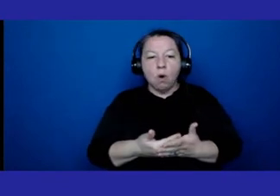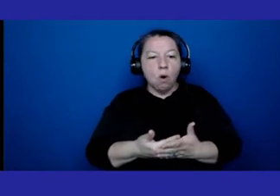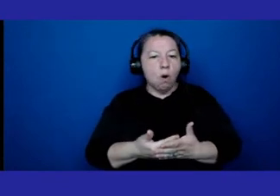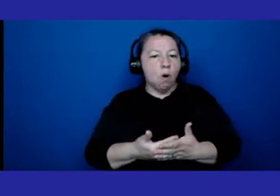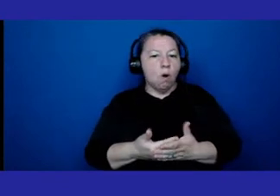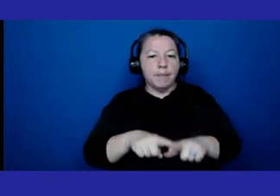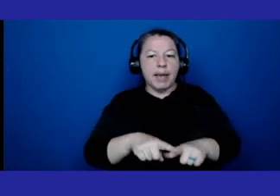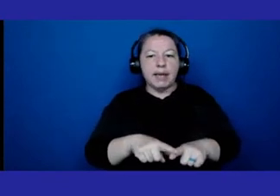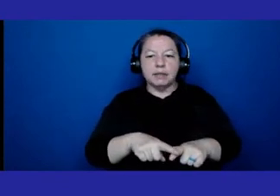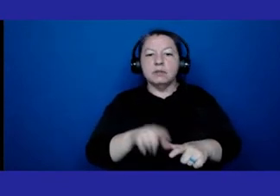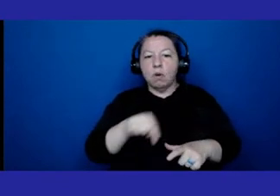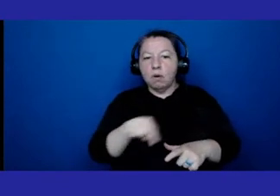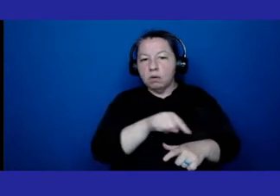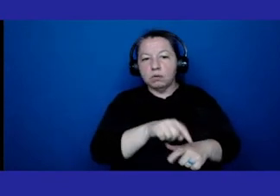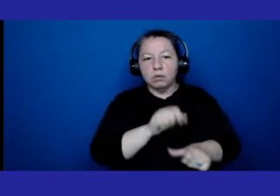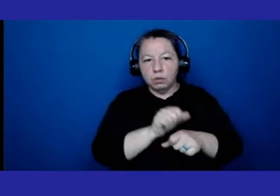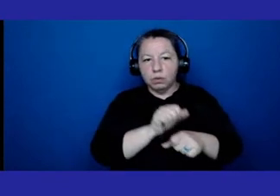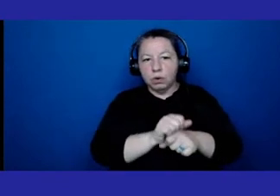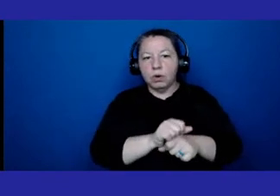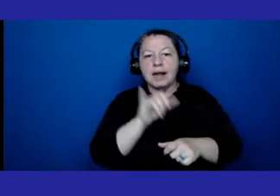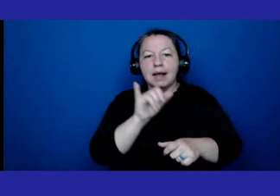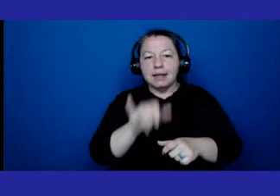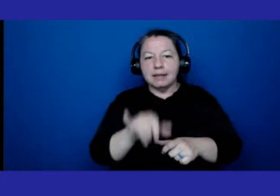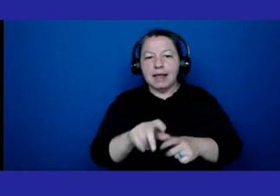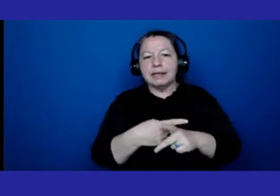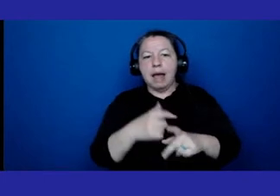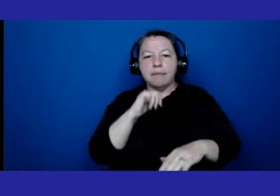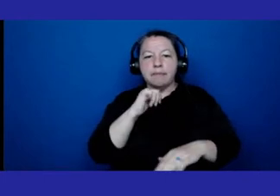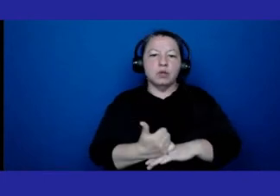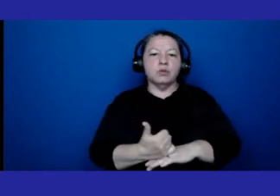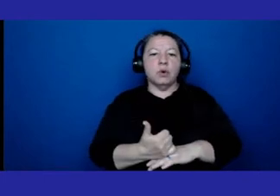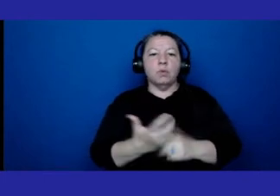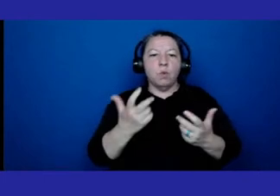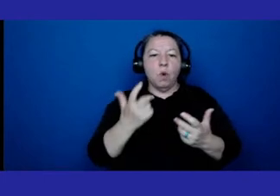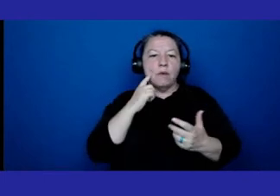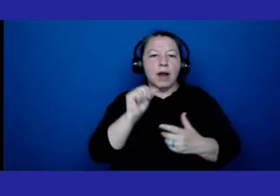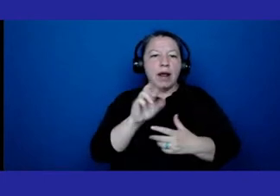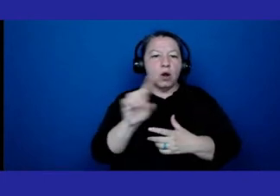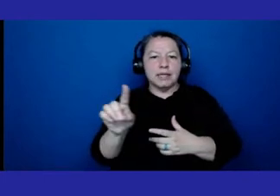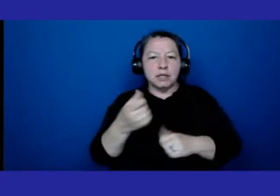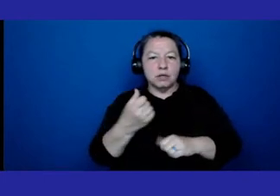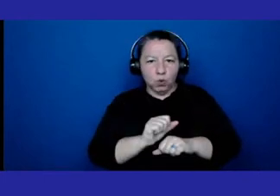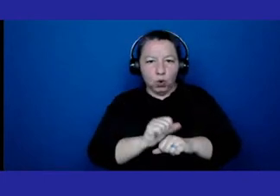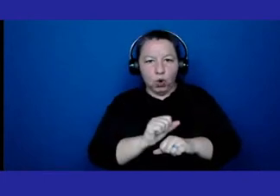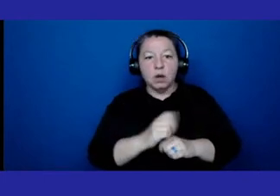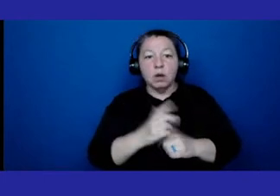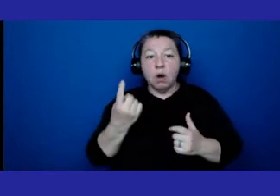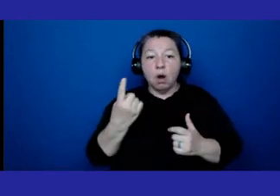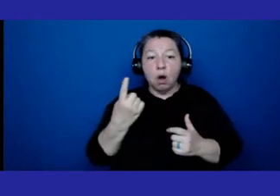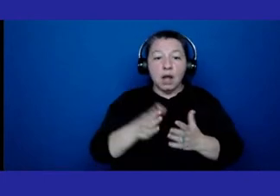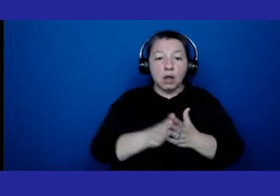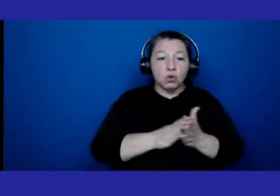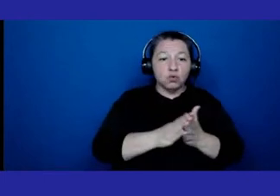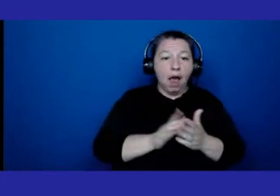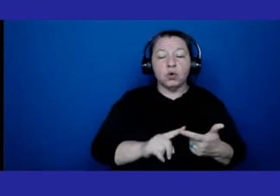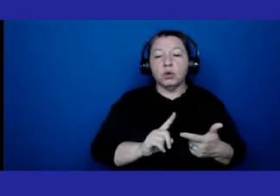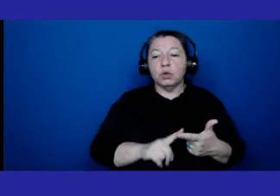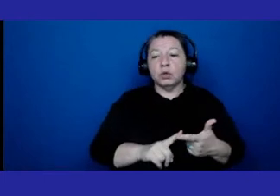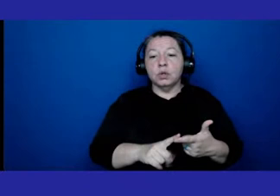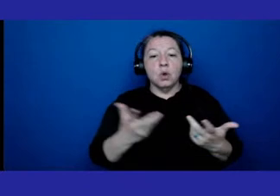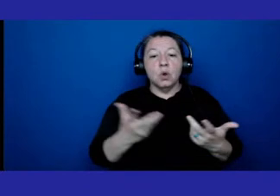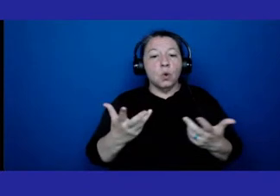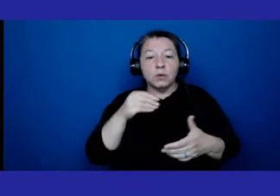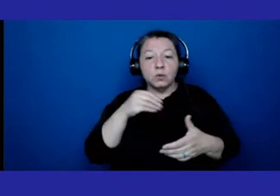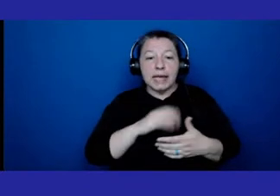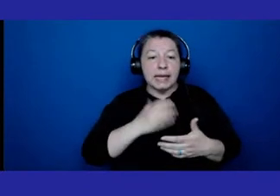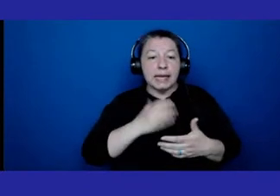exact discipline that we're looking to put here to the ARDA's work to understand the drivers, what is in our control